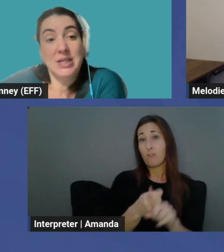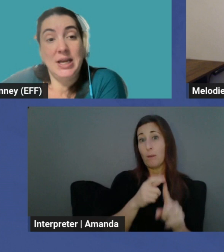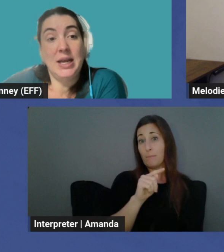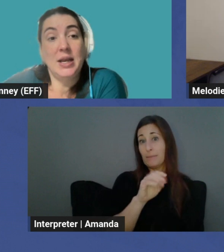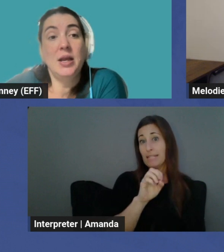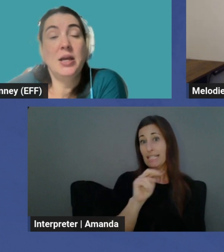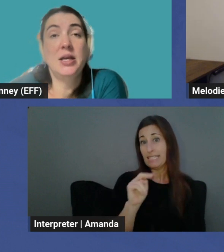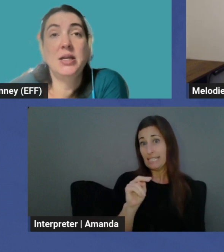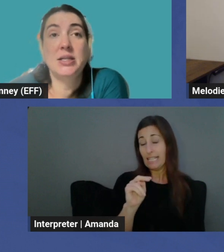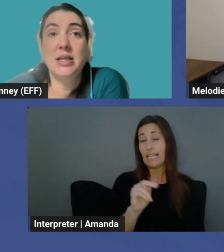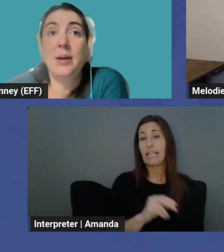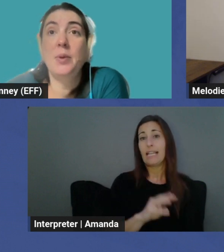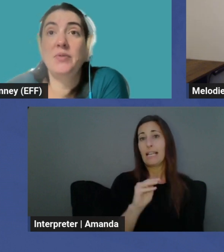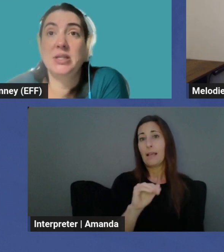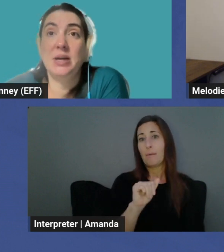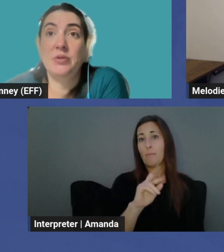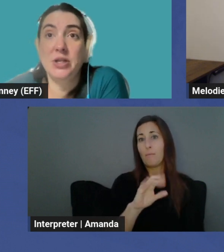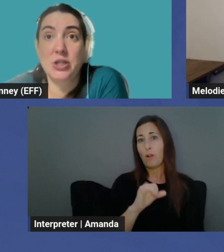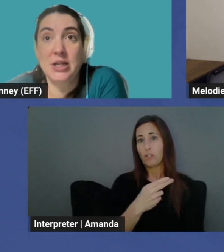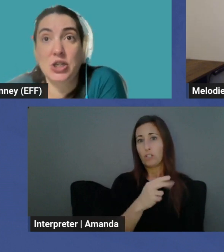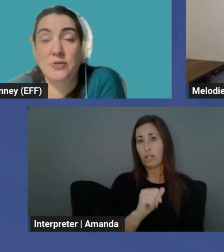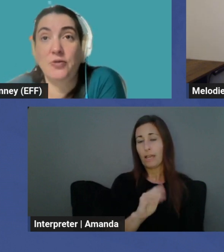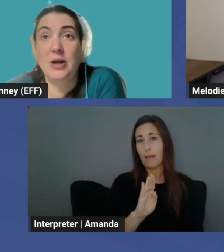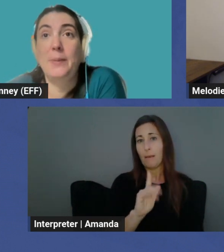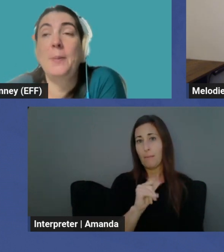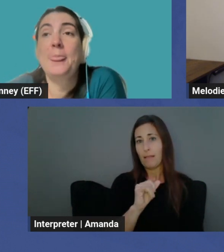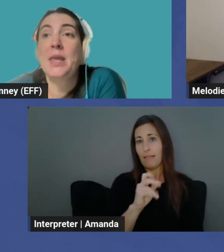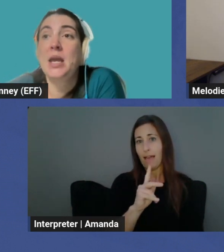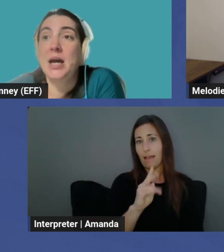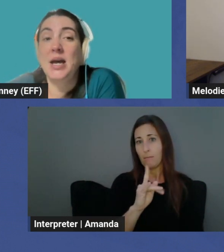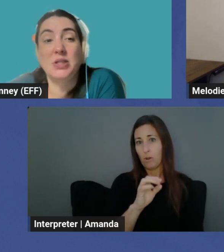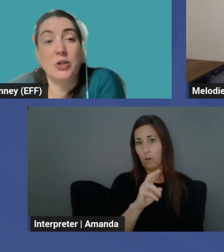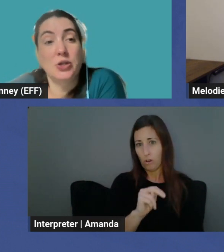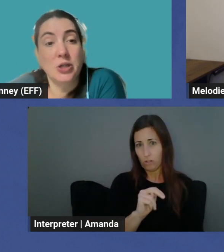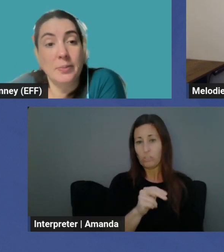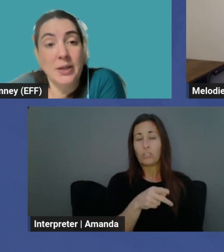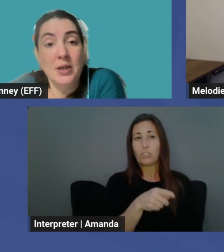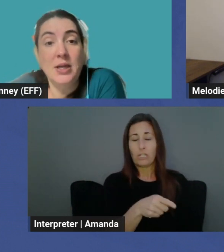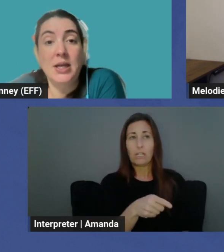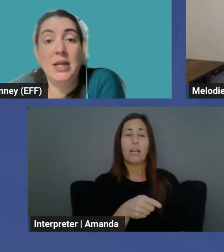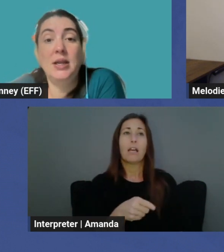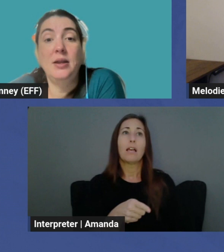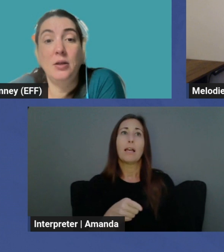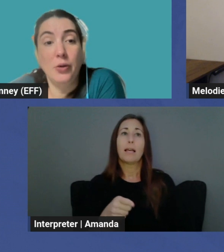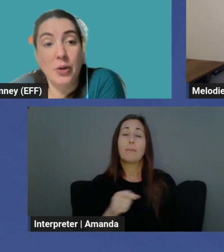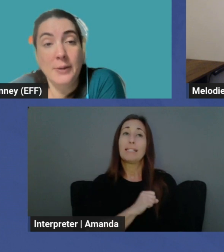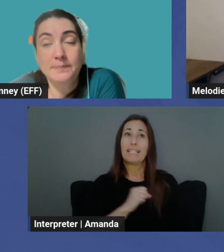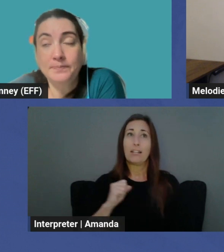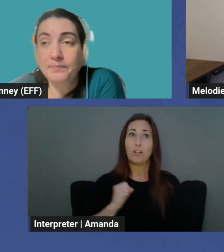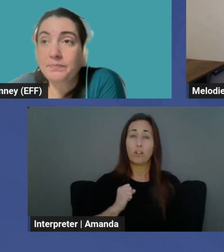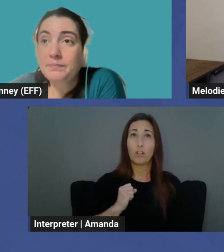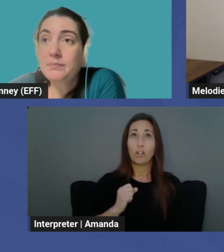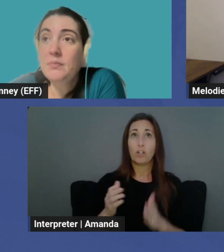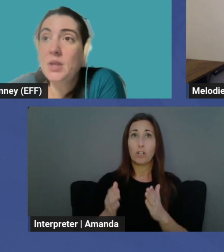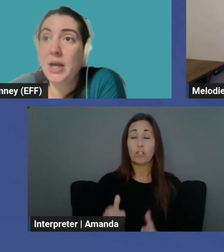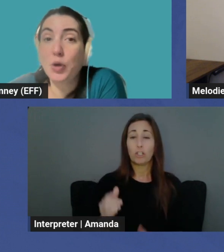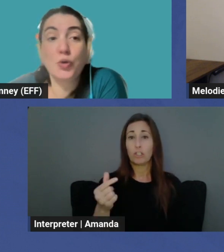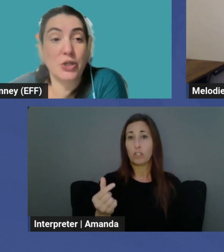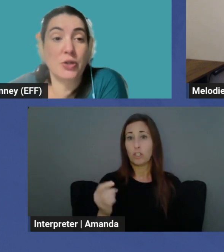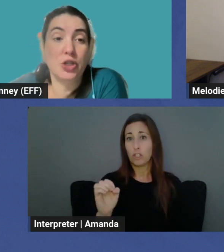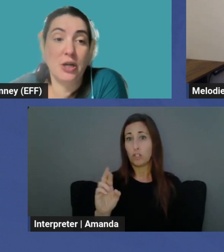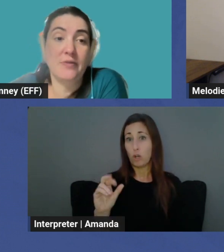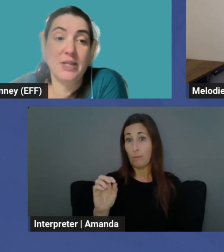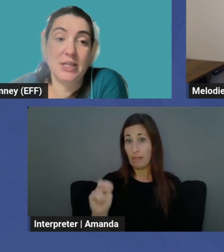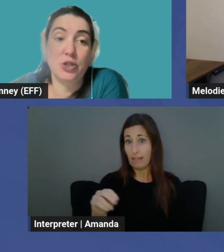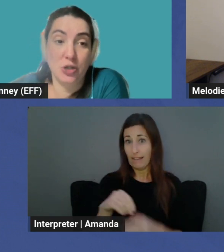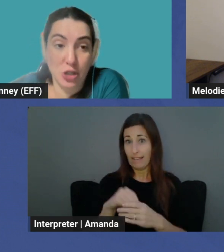also seeing some of this type of legislation from Senator Durbin in Illinois, who's also